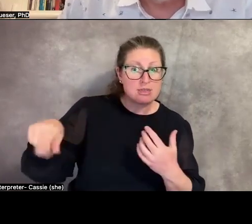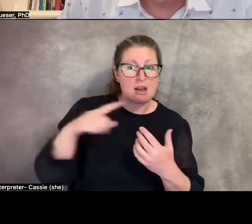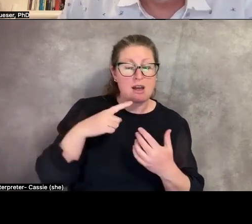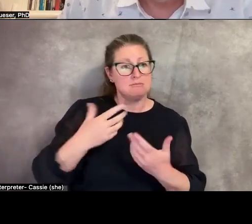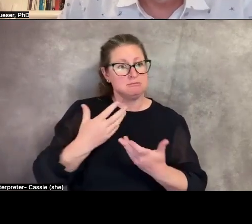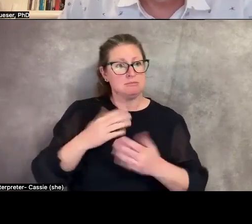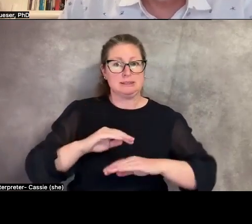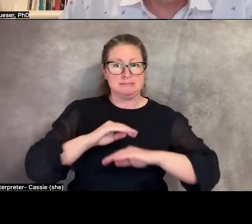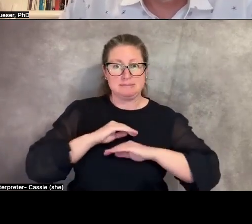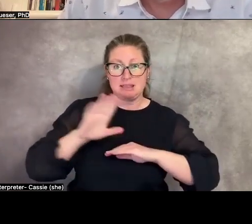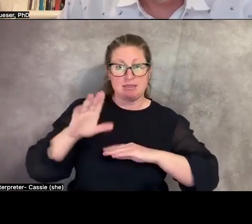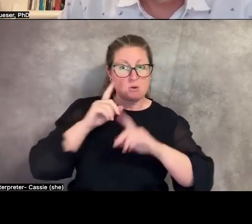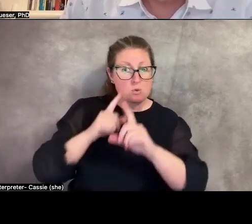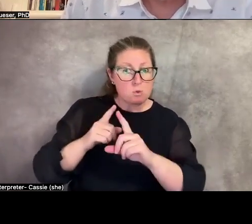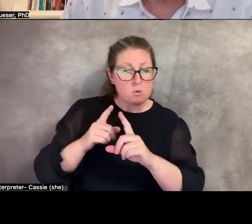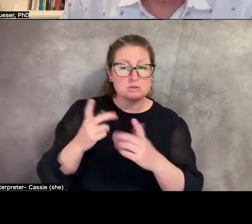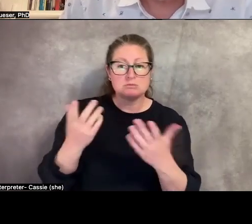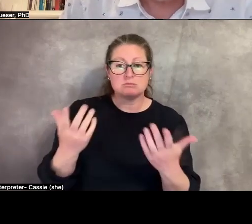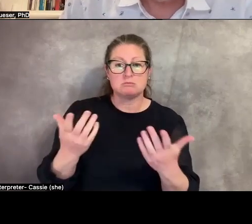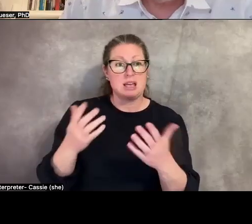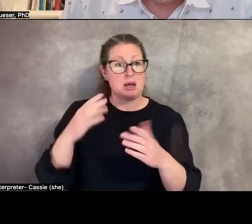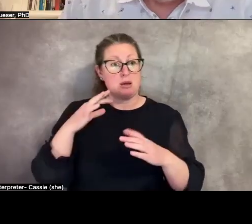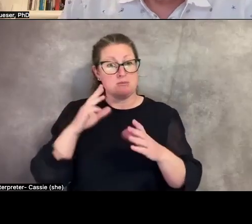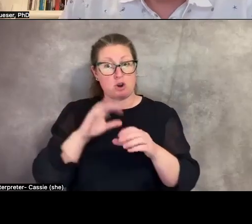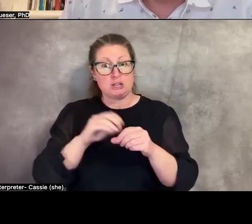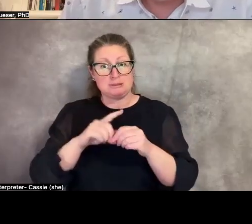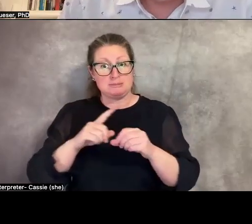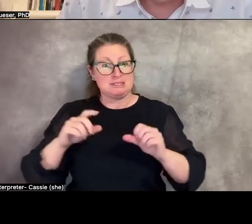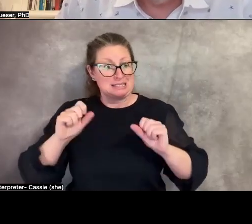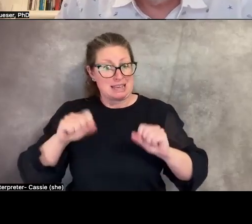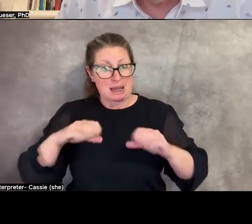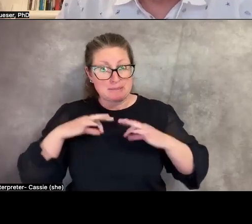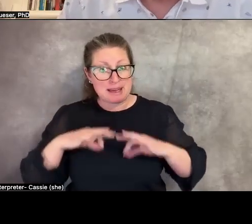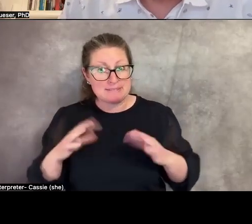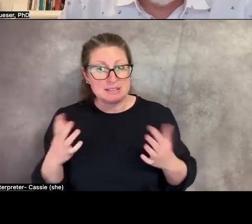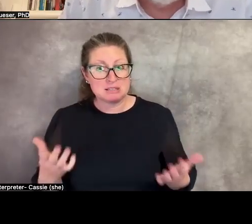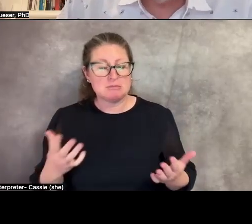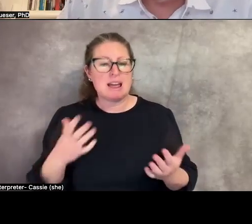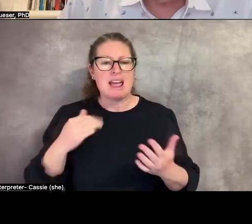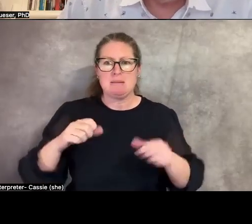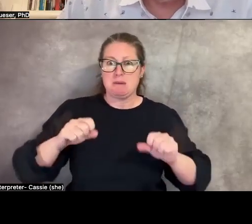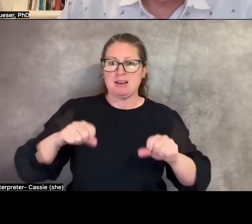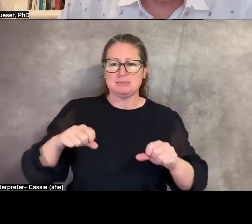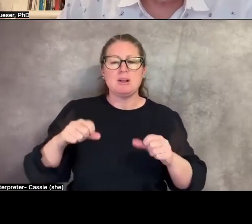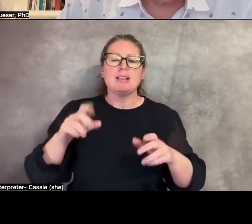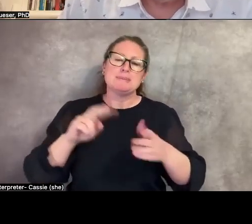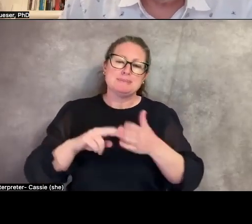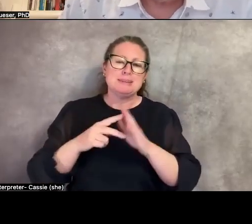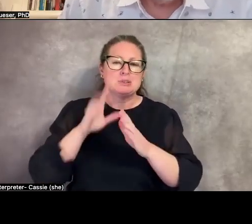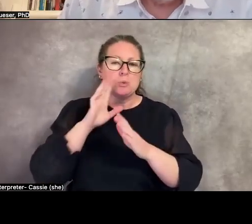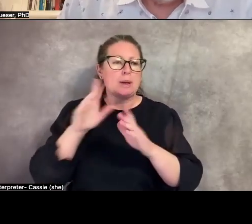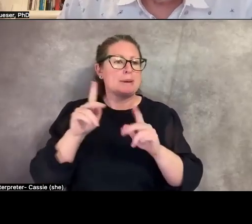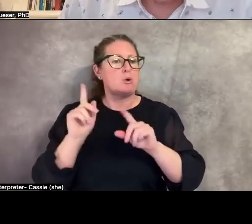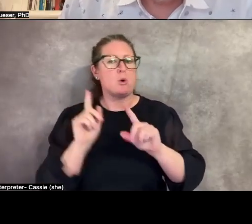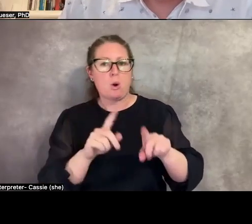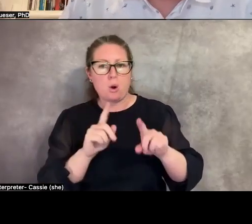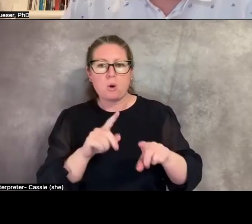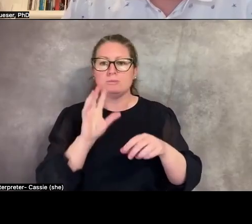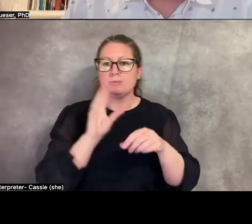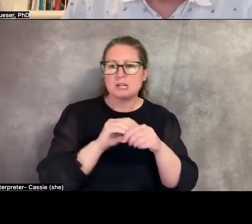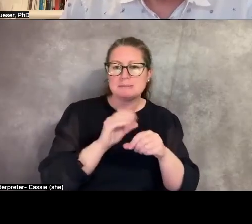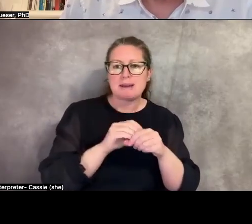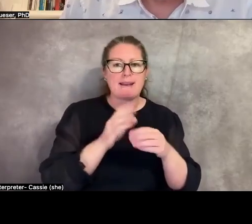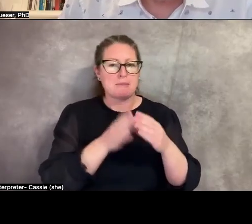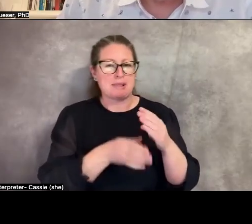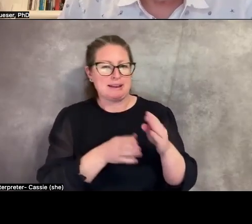participant goals? How much do participants benefit? And is it feasible? Will participants come to the group? Will they complete the program? And then phase two